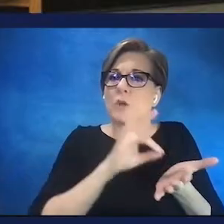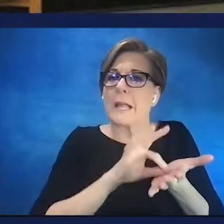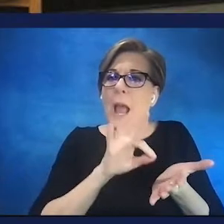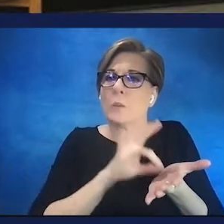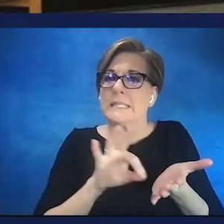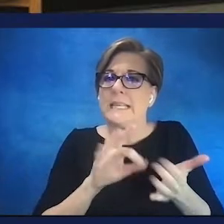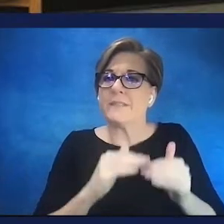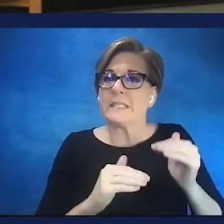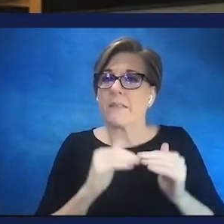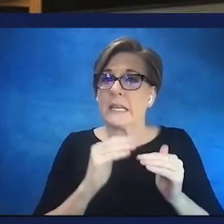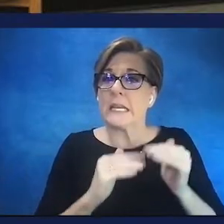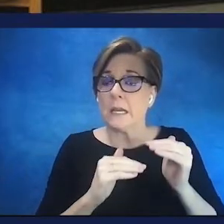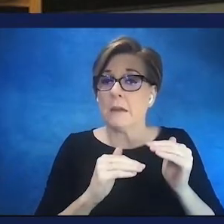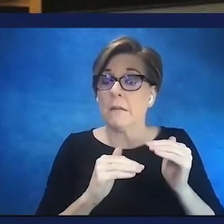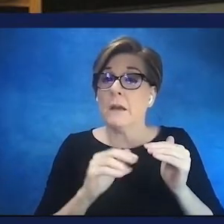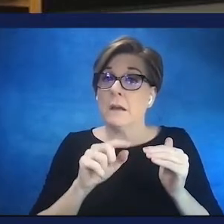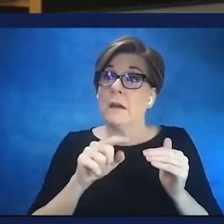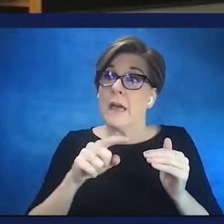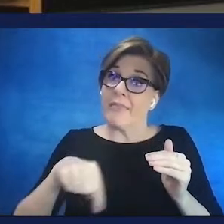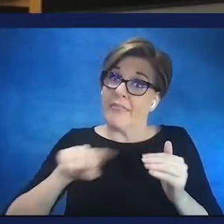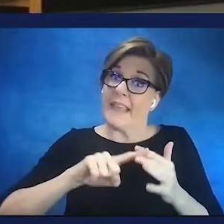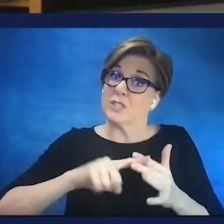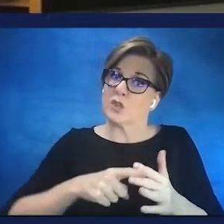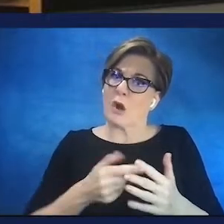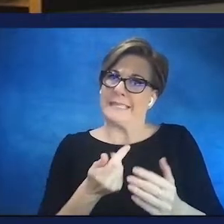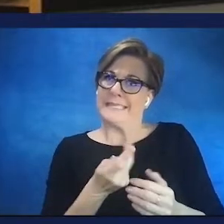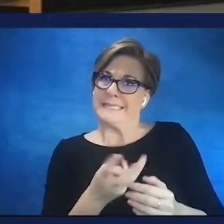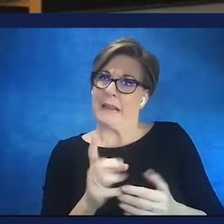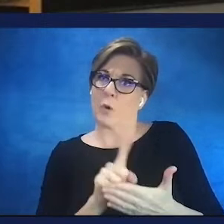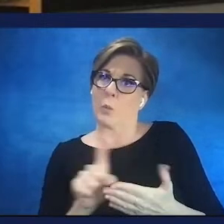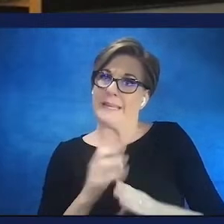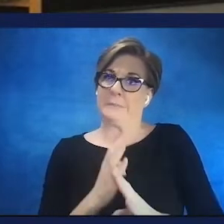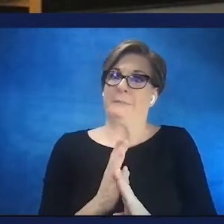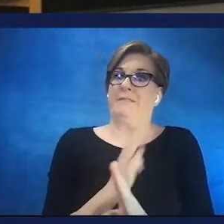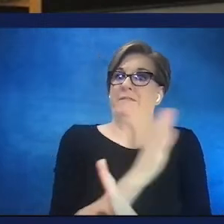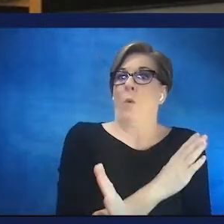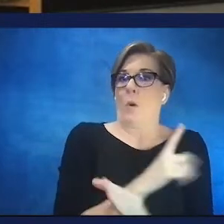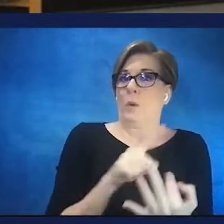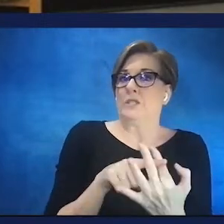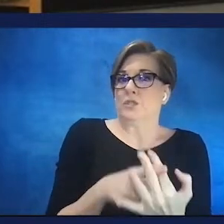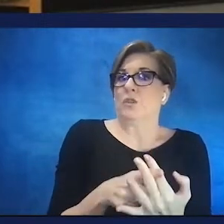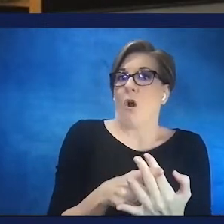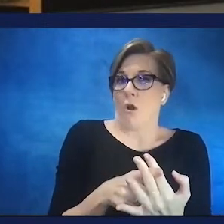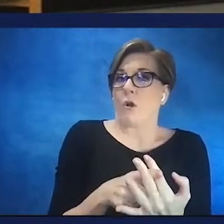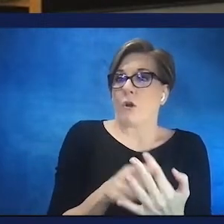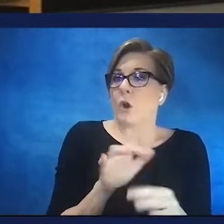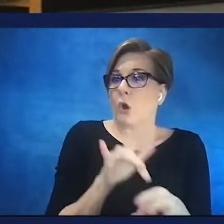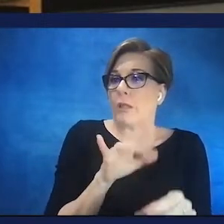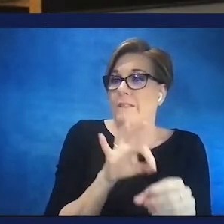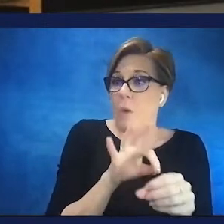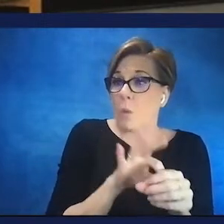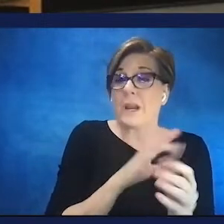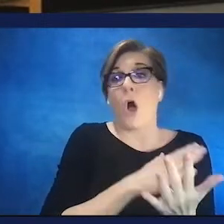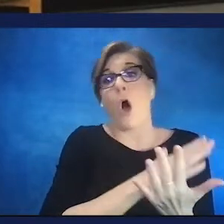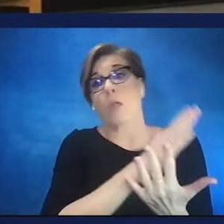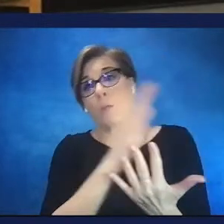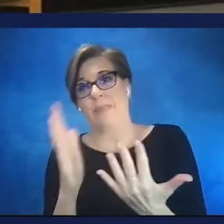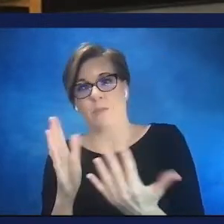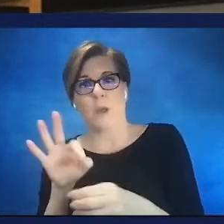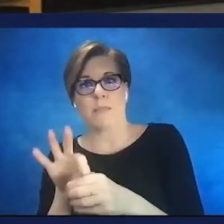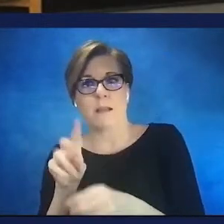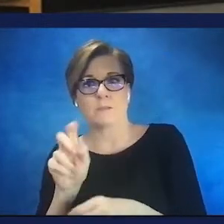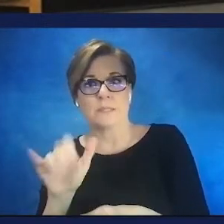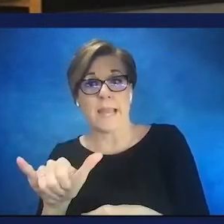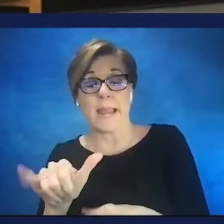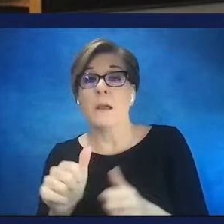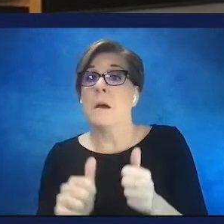facility. And so they'll be starting several weeks before we start opening those early voting locations all the way through Election Day. And then we need,